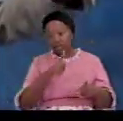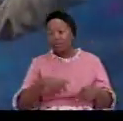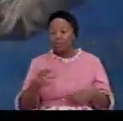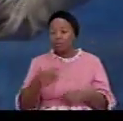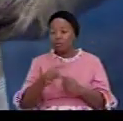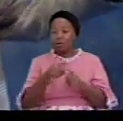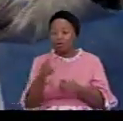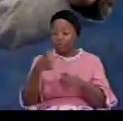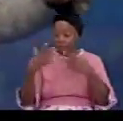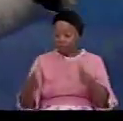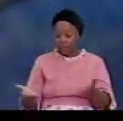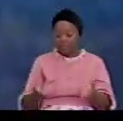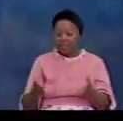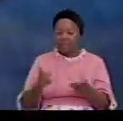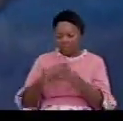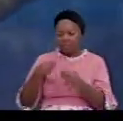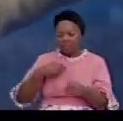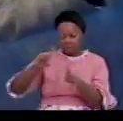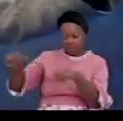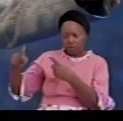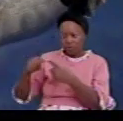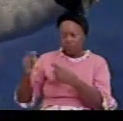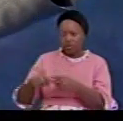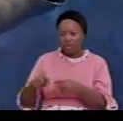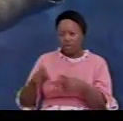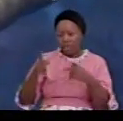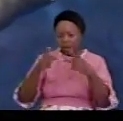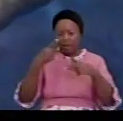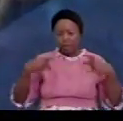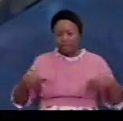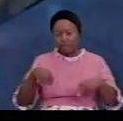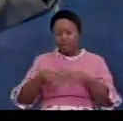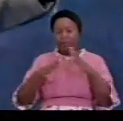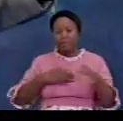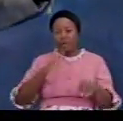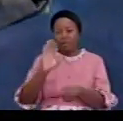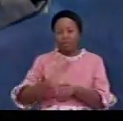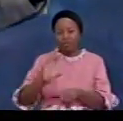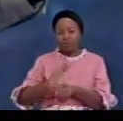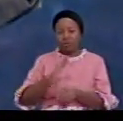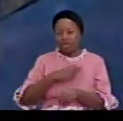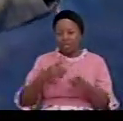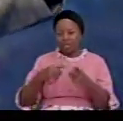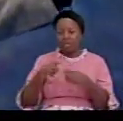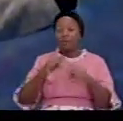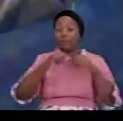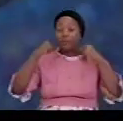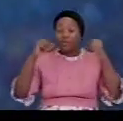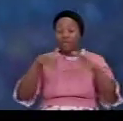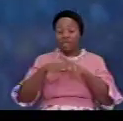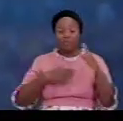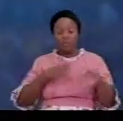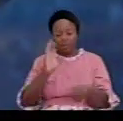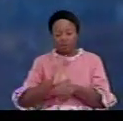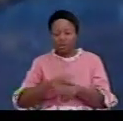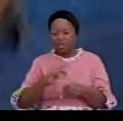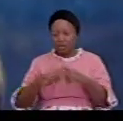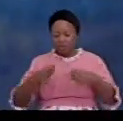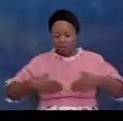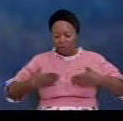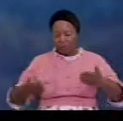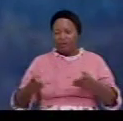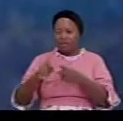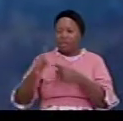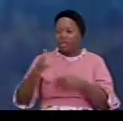go to the priest in my church and confess to him and get the rest of the salvation from